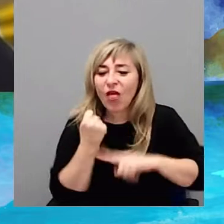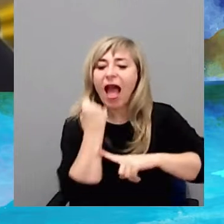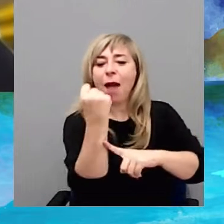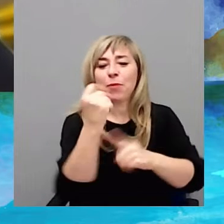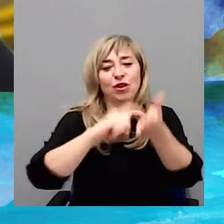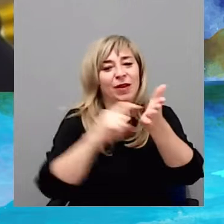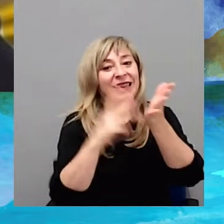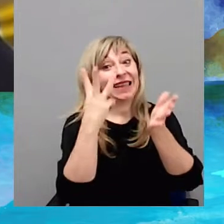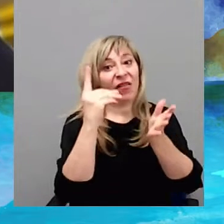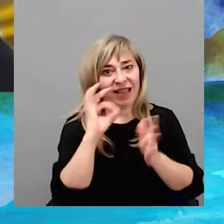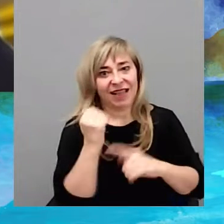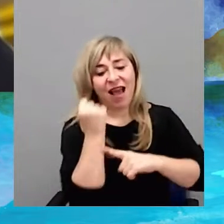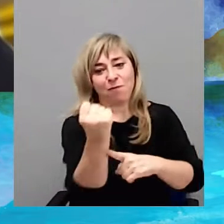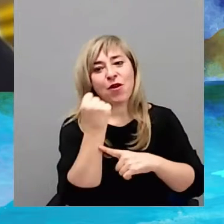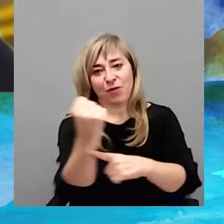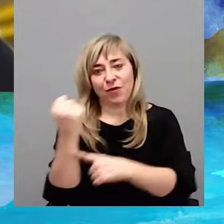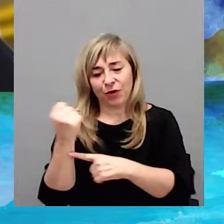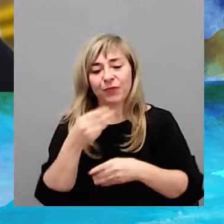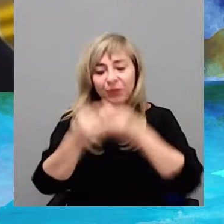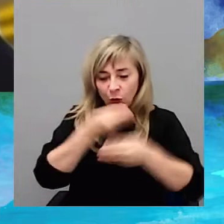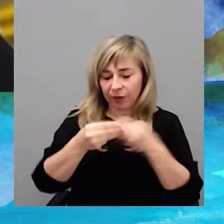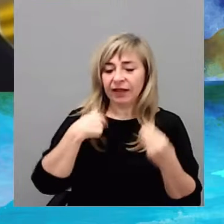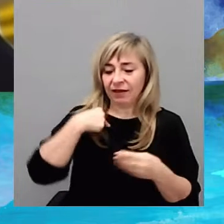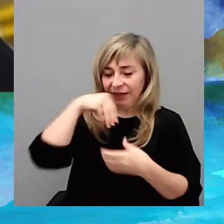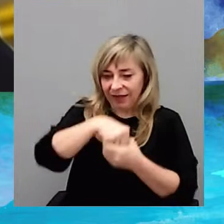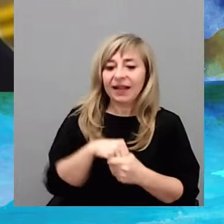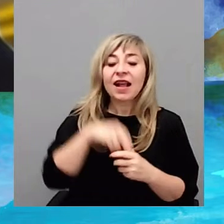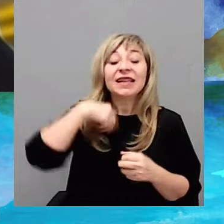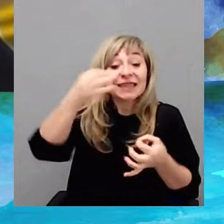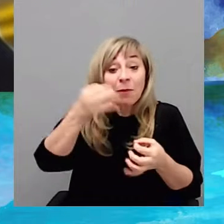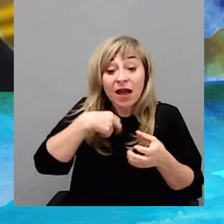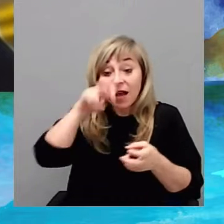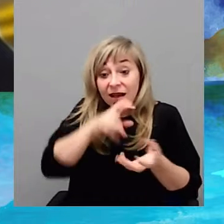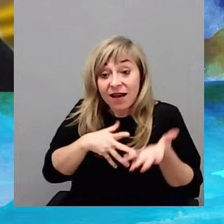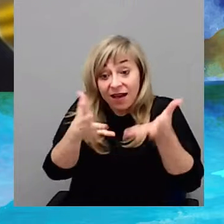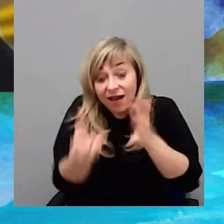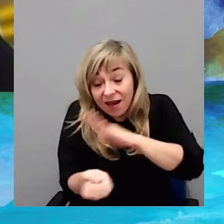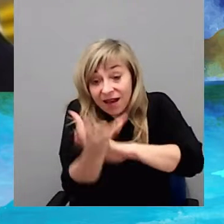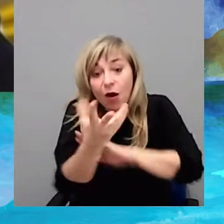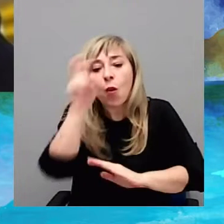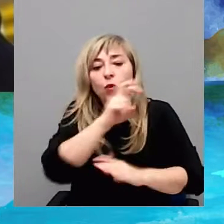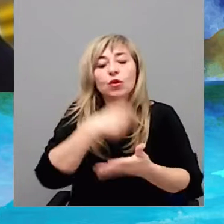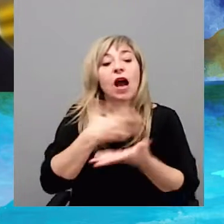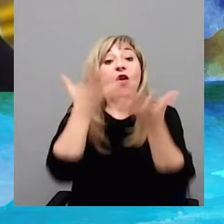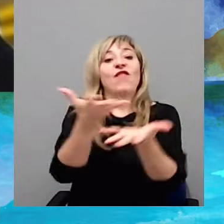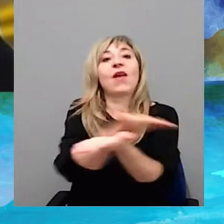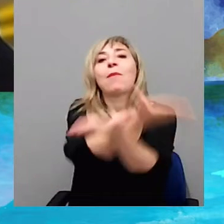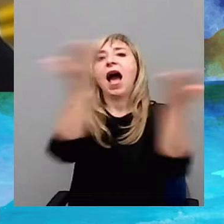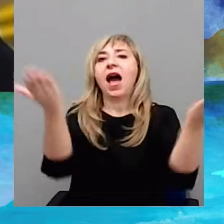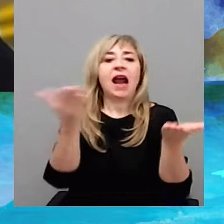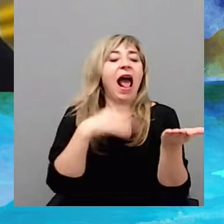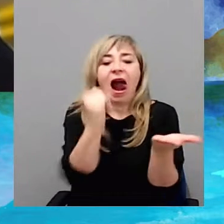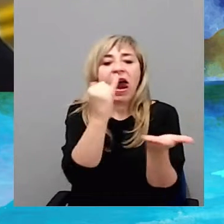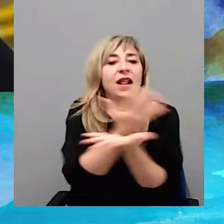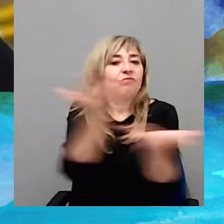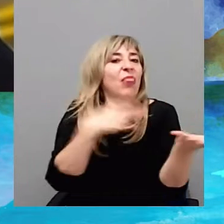our users, and we do this to make them available for everyone. All